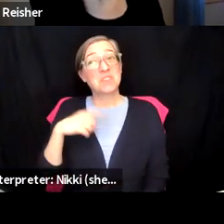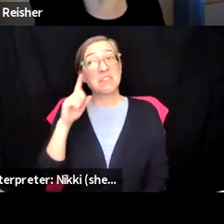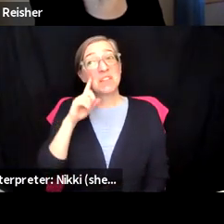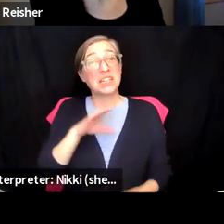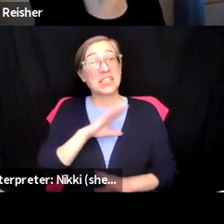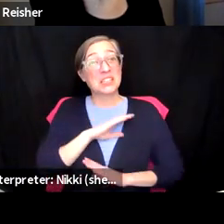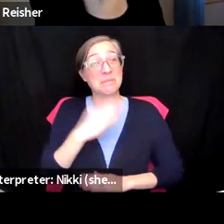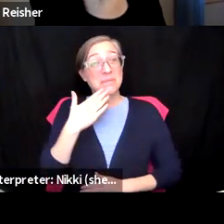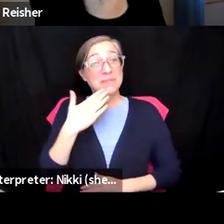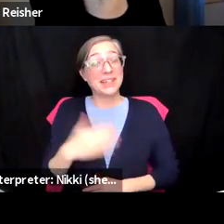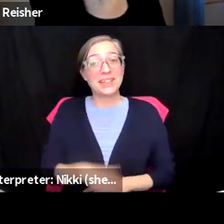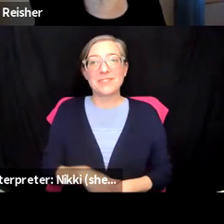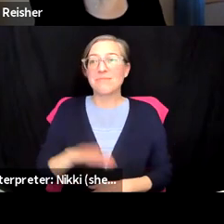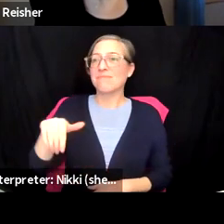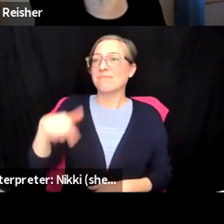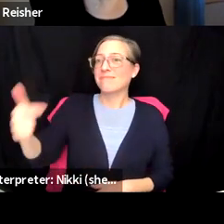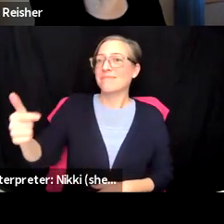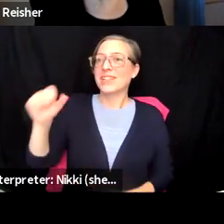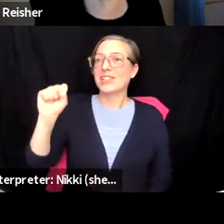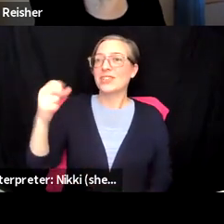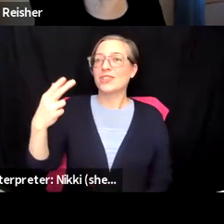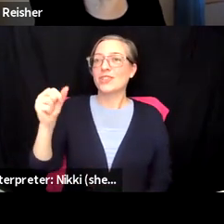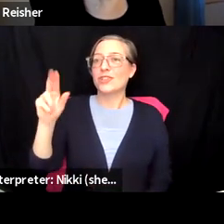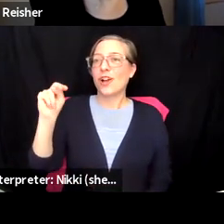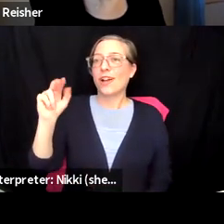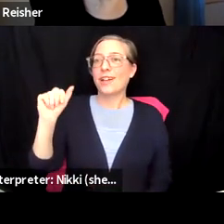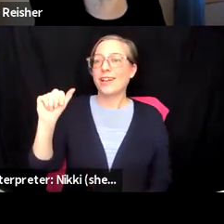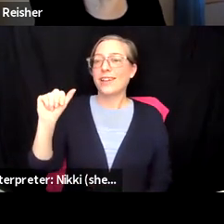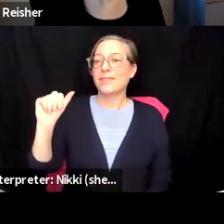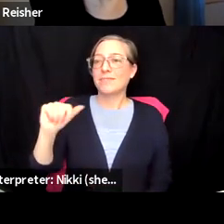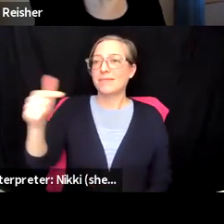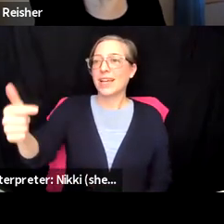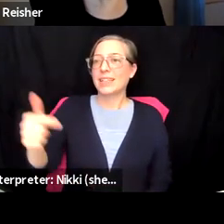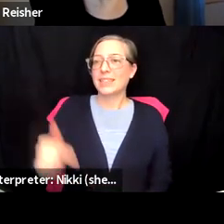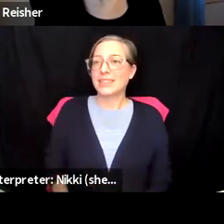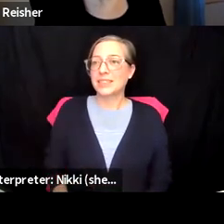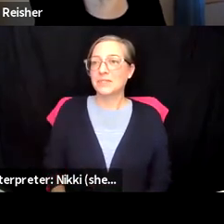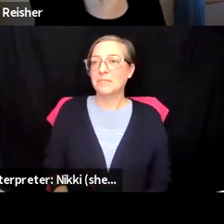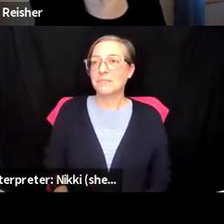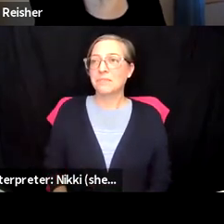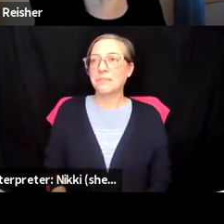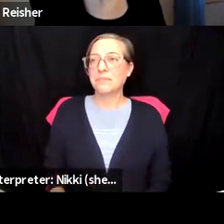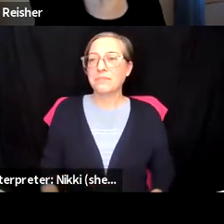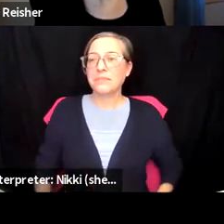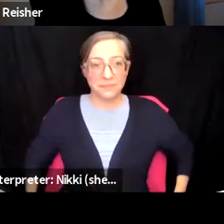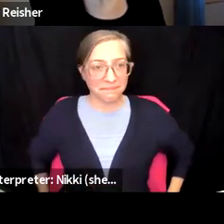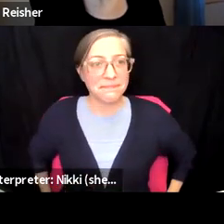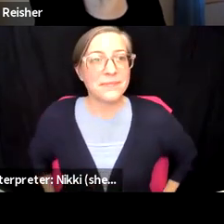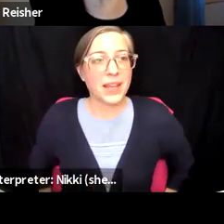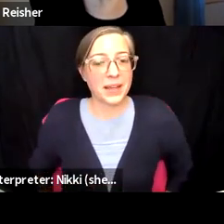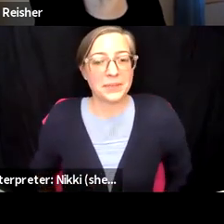to Shauna next about Easter seals. So would you take it away? Okay.